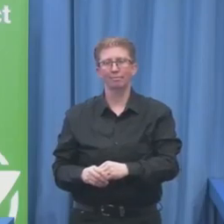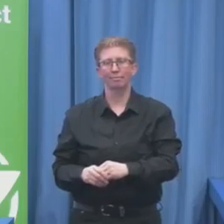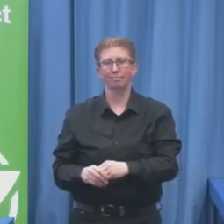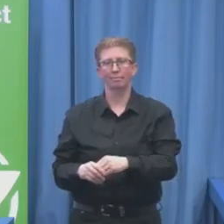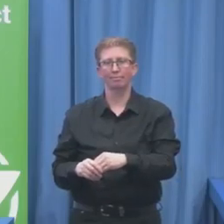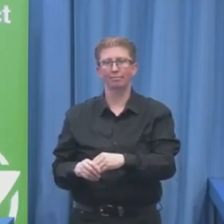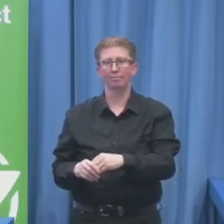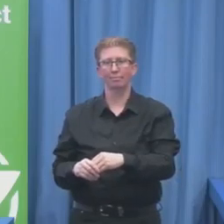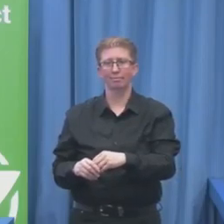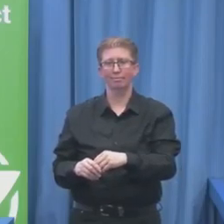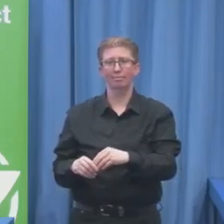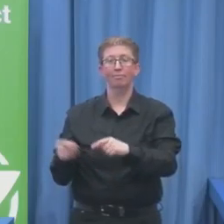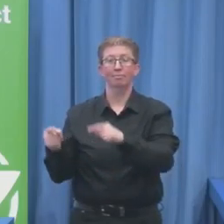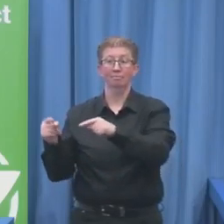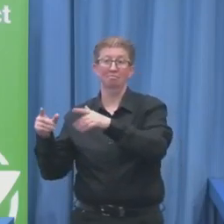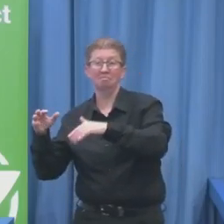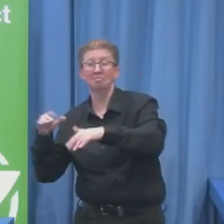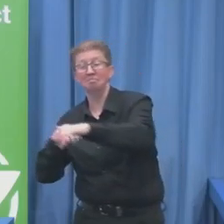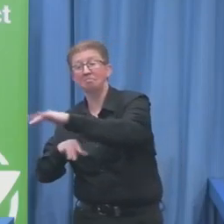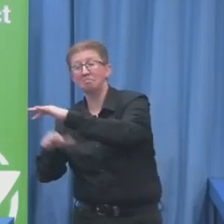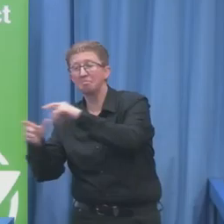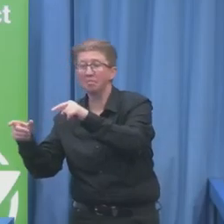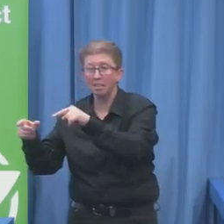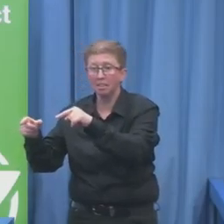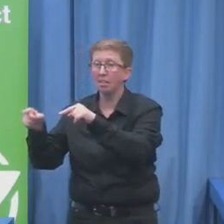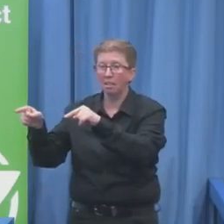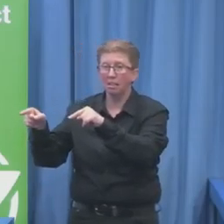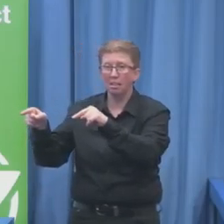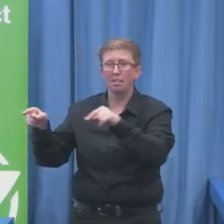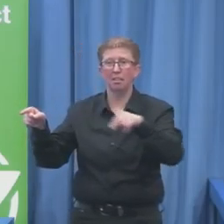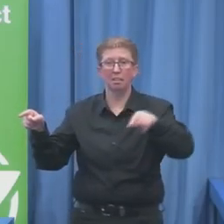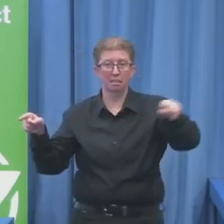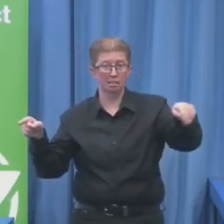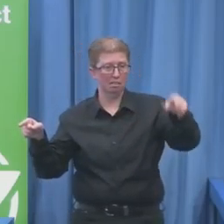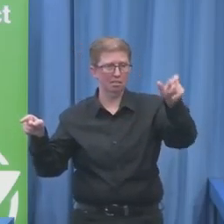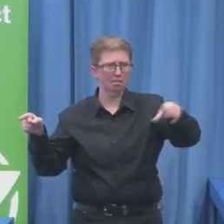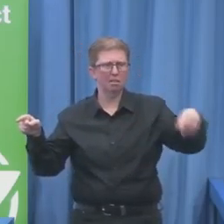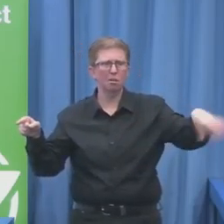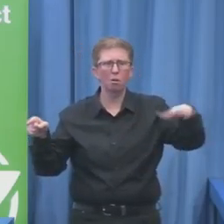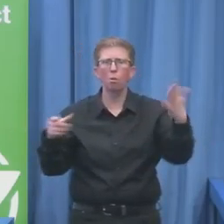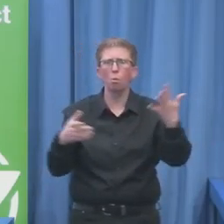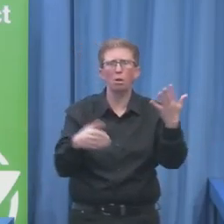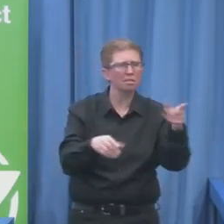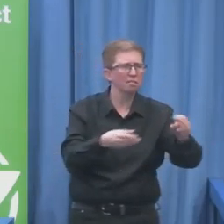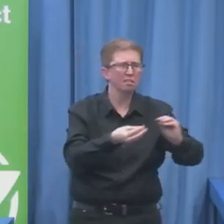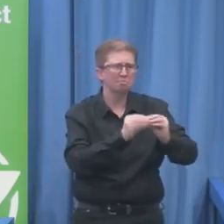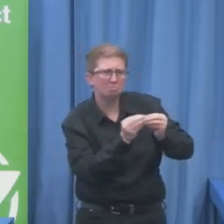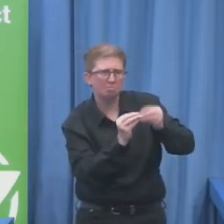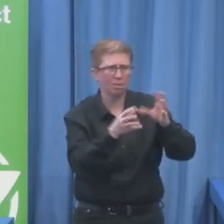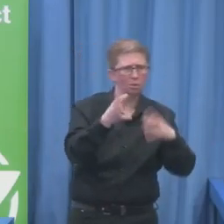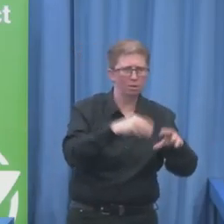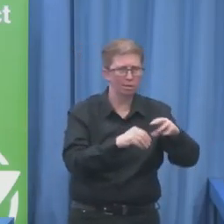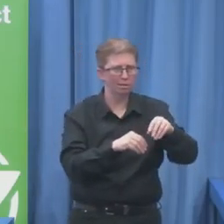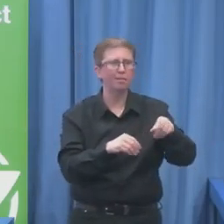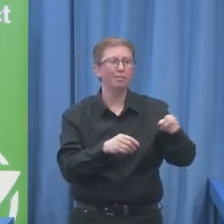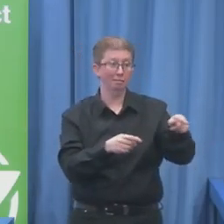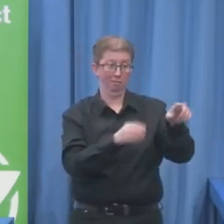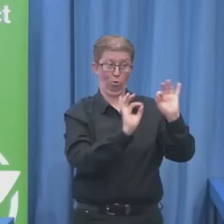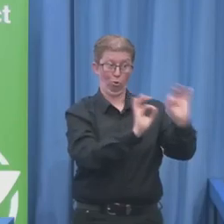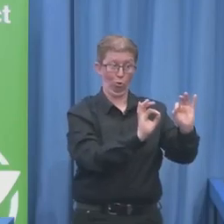our integrative unit, everything, it's just serving job placement and not serving itself. Thank